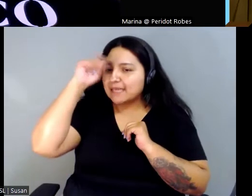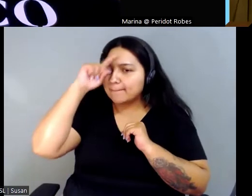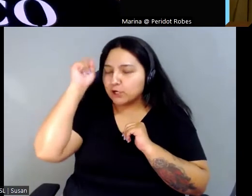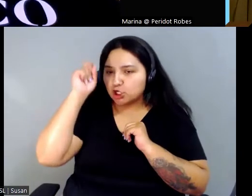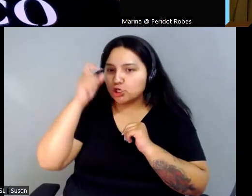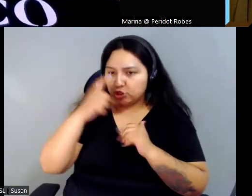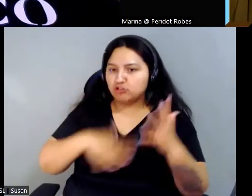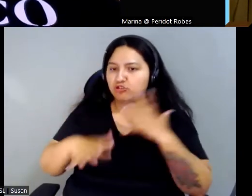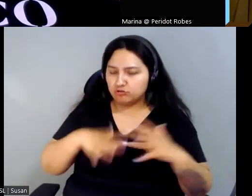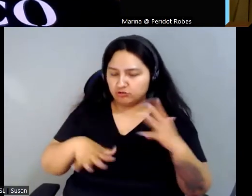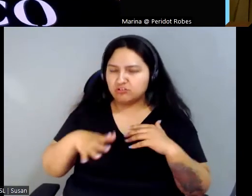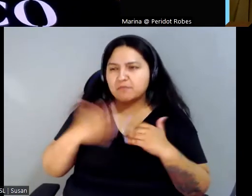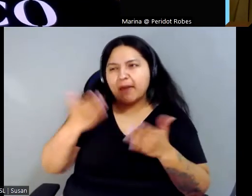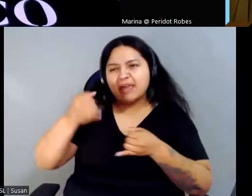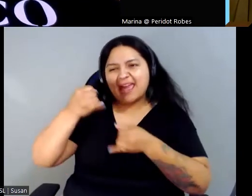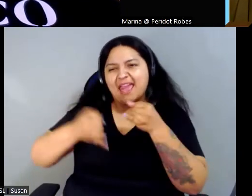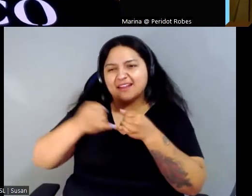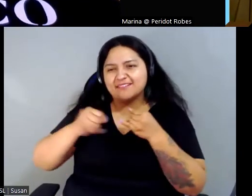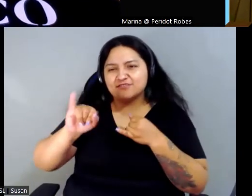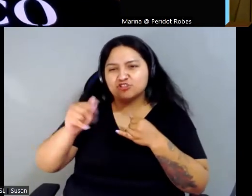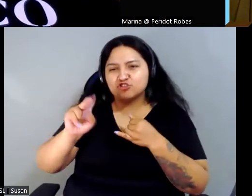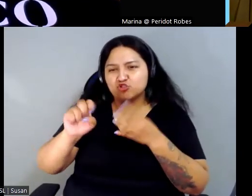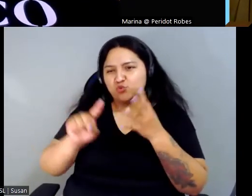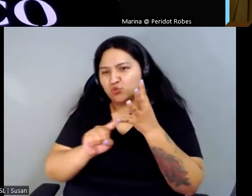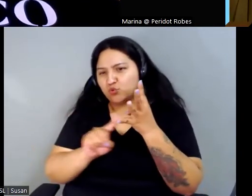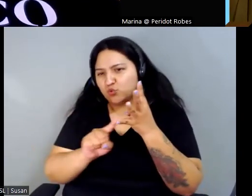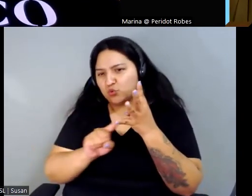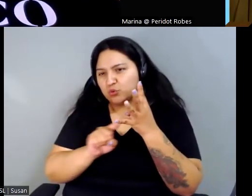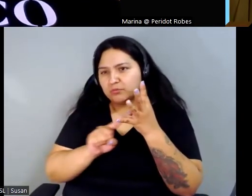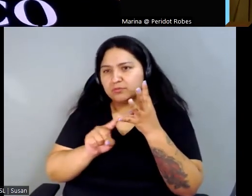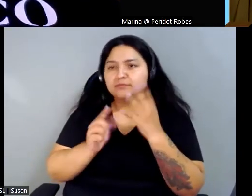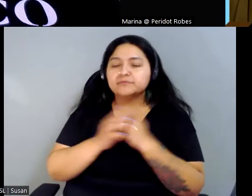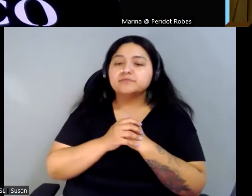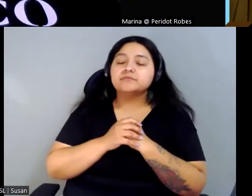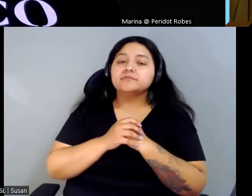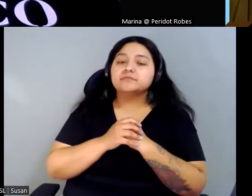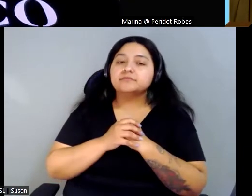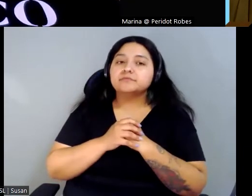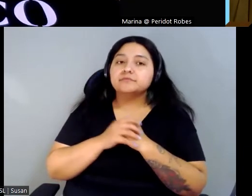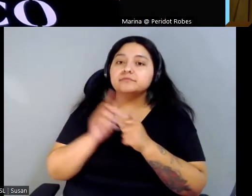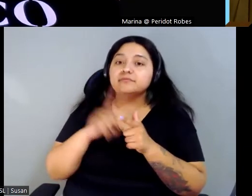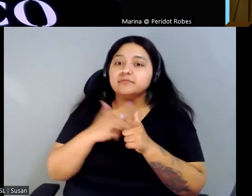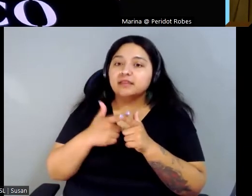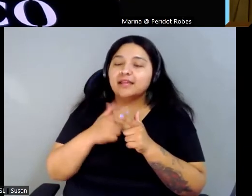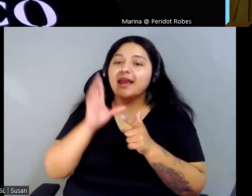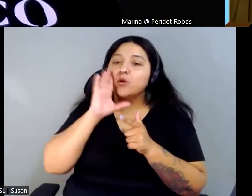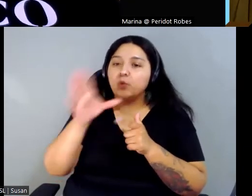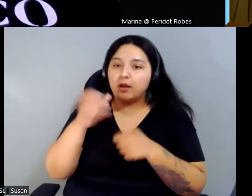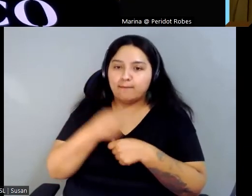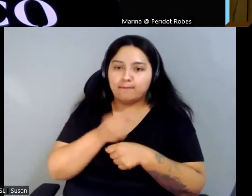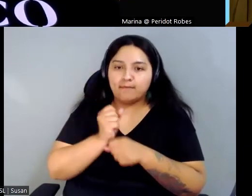probably. And then on a bigger level, I am doing a line of wholesale spa